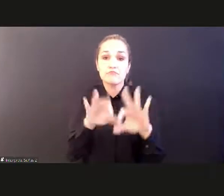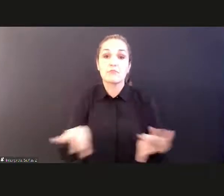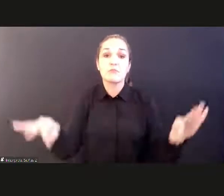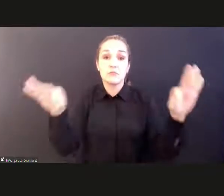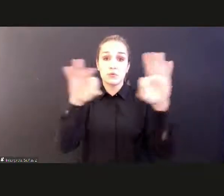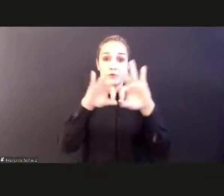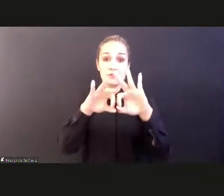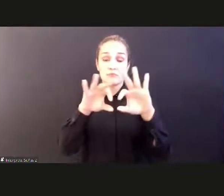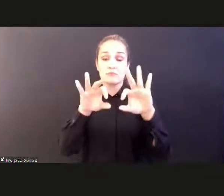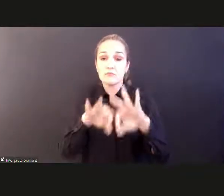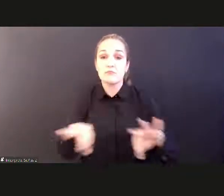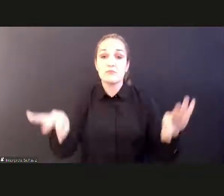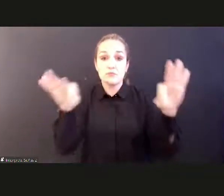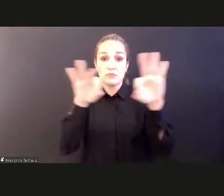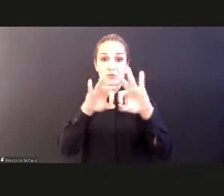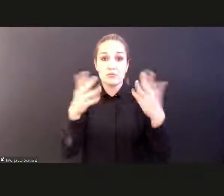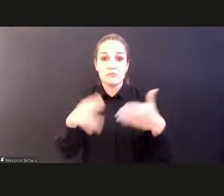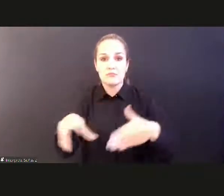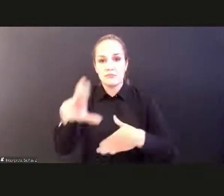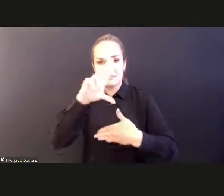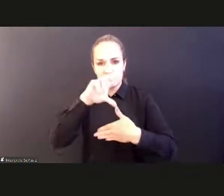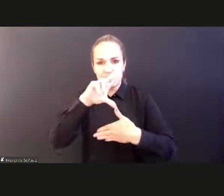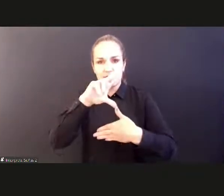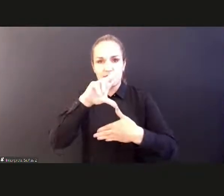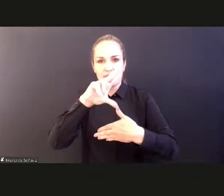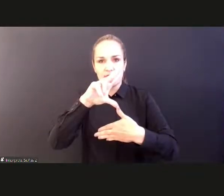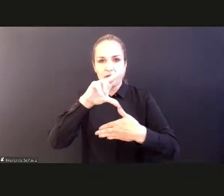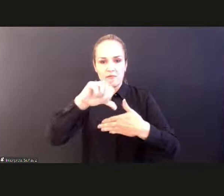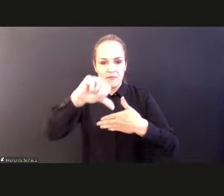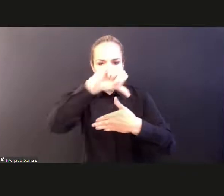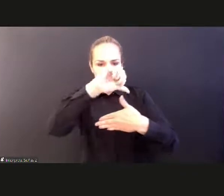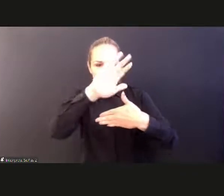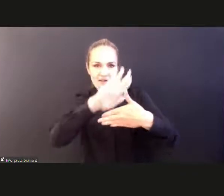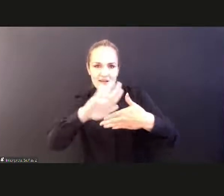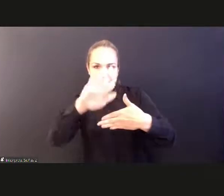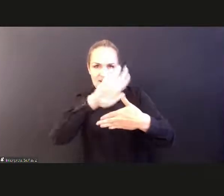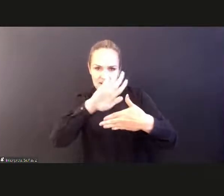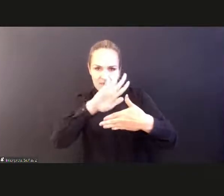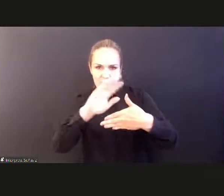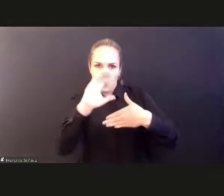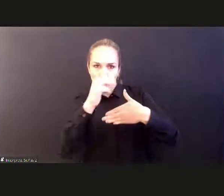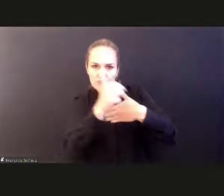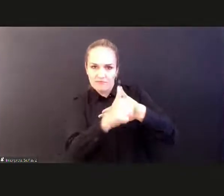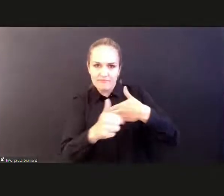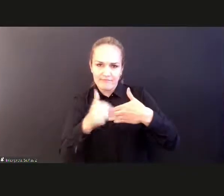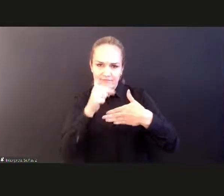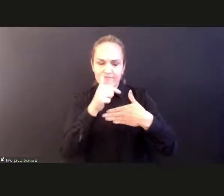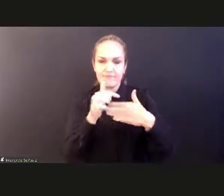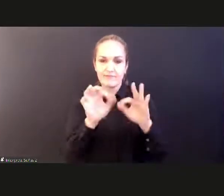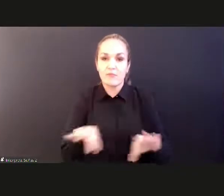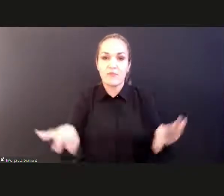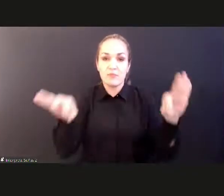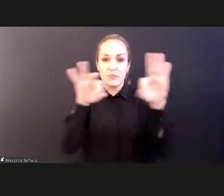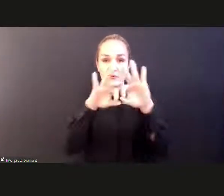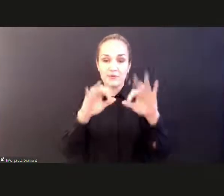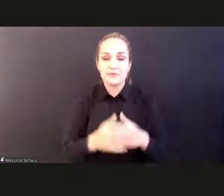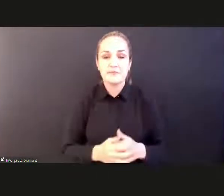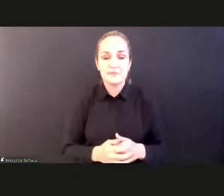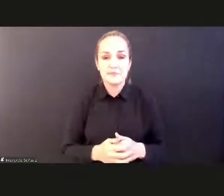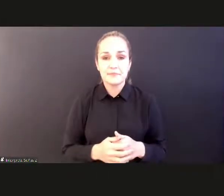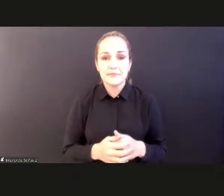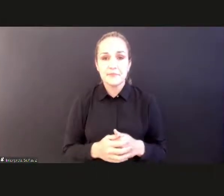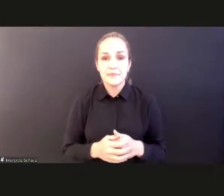the Caribbean countries. The service facilitation by the information and communication